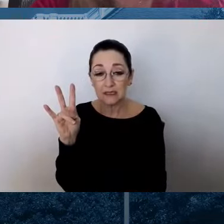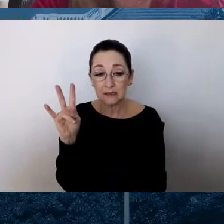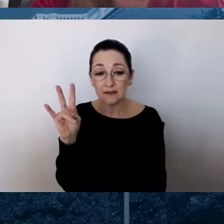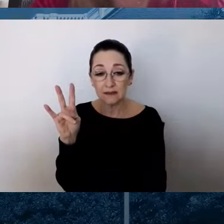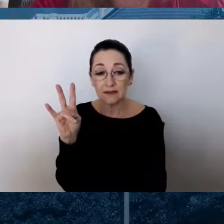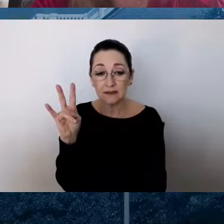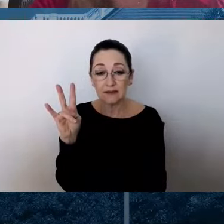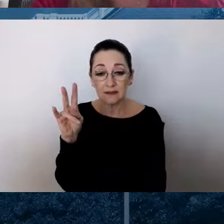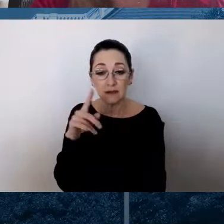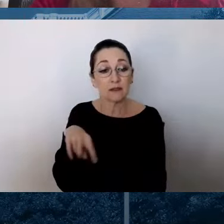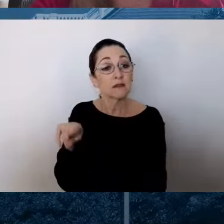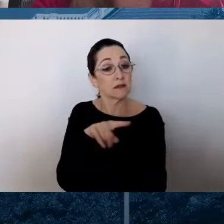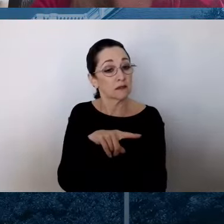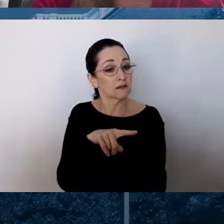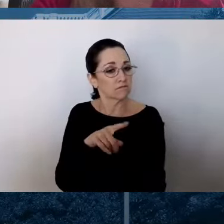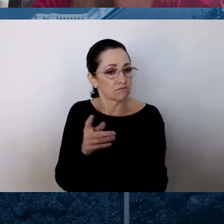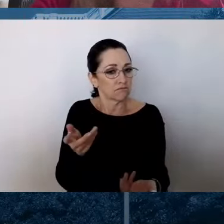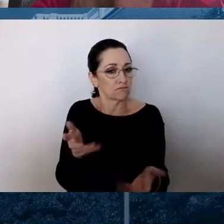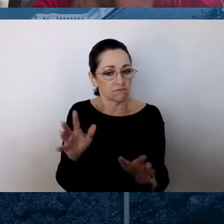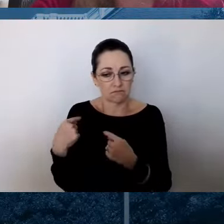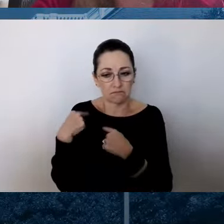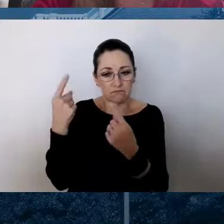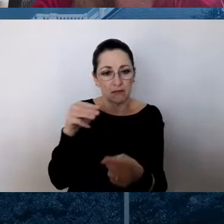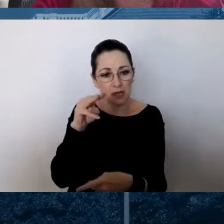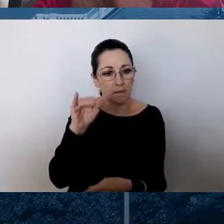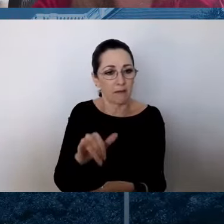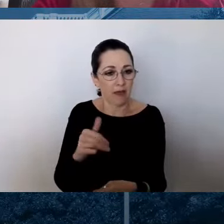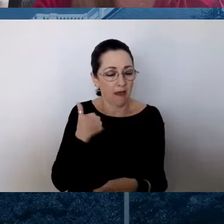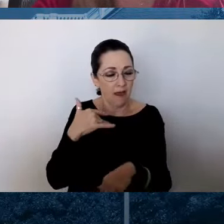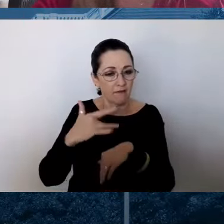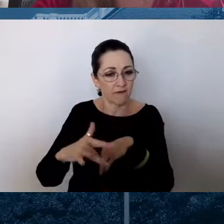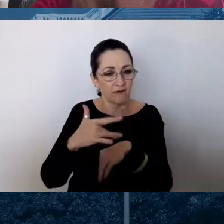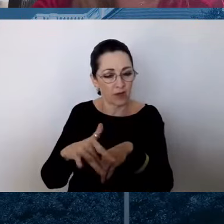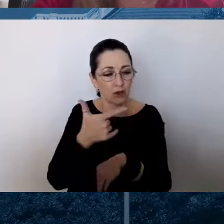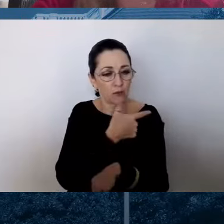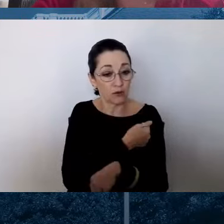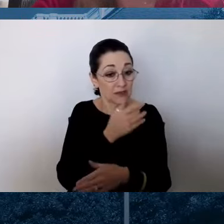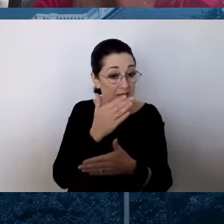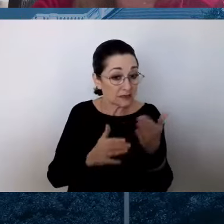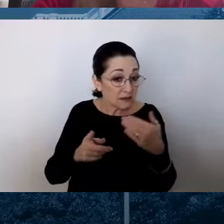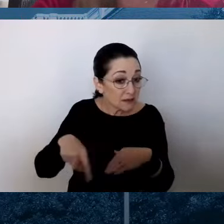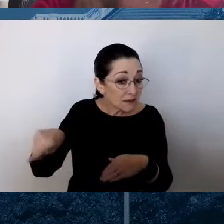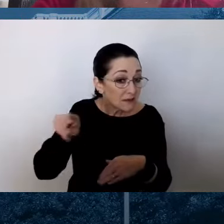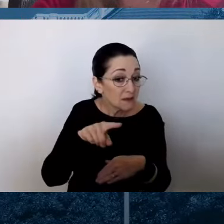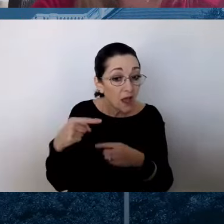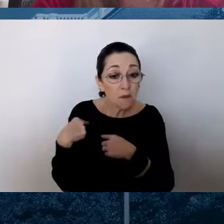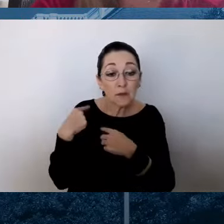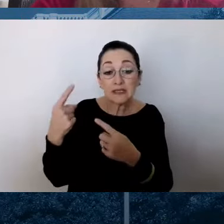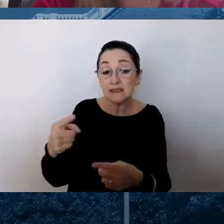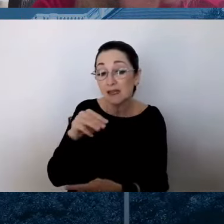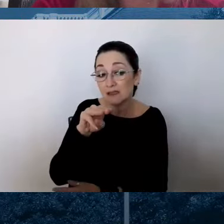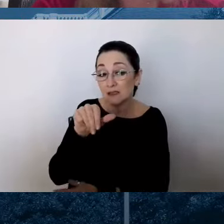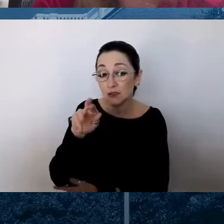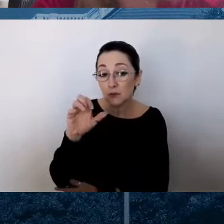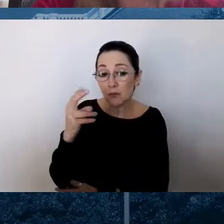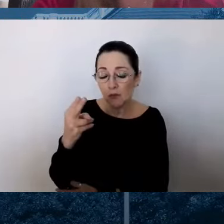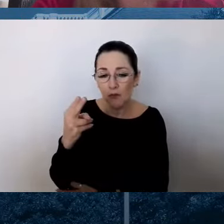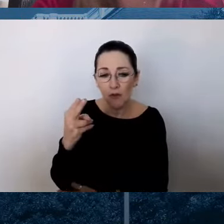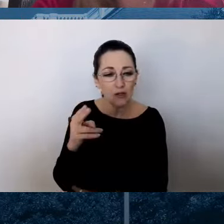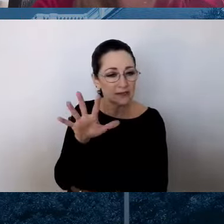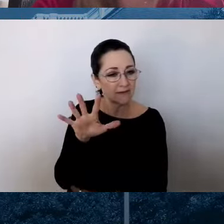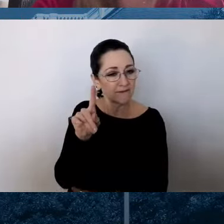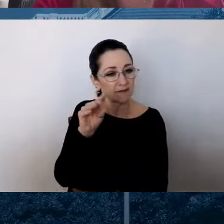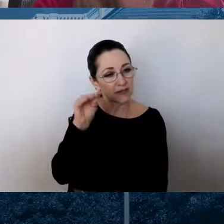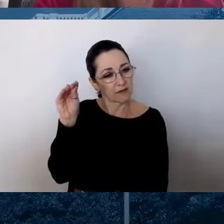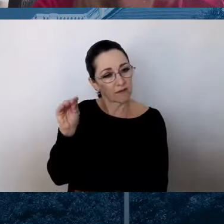they've all had access to the vaccine since May. Some, in fact, the older kids have had access since March. We only have 51% of